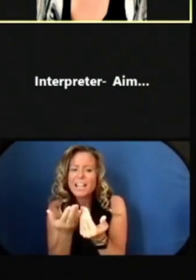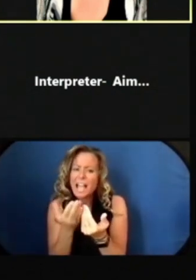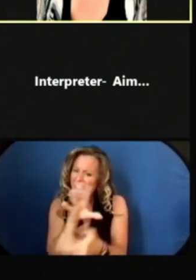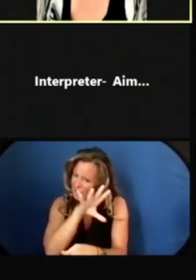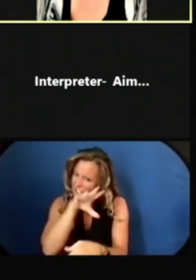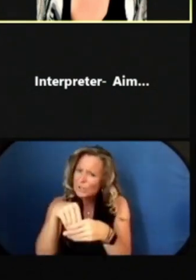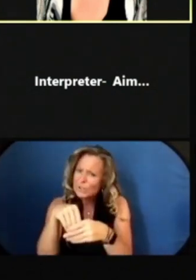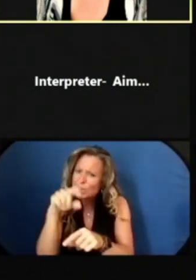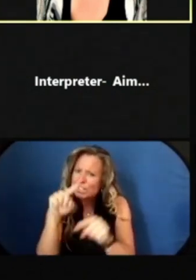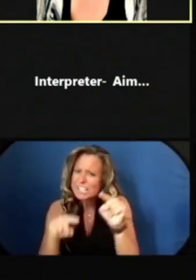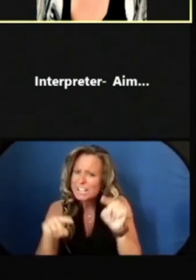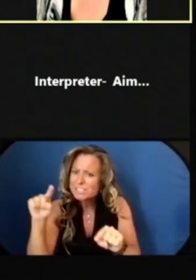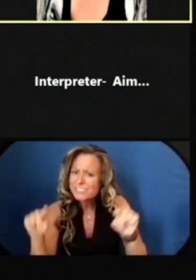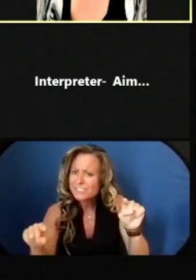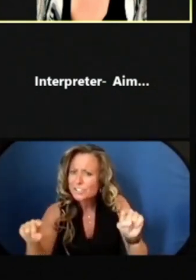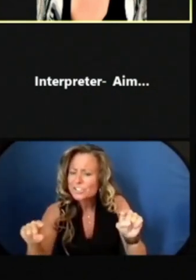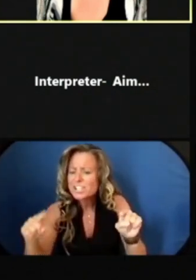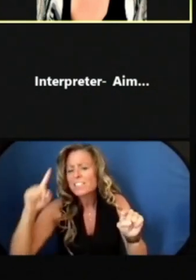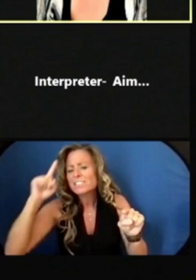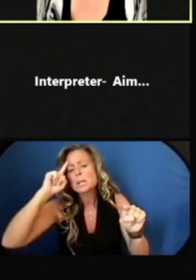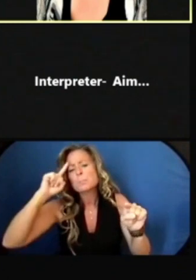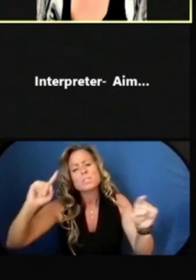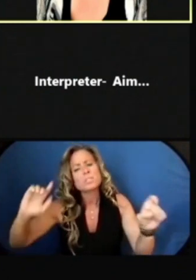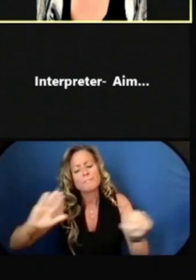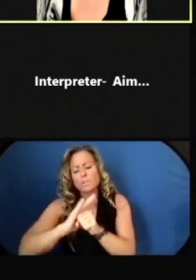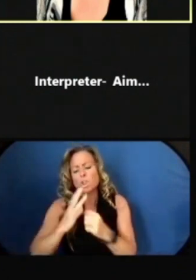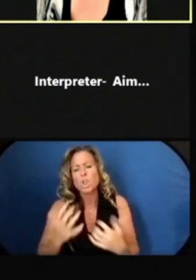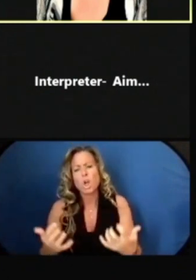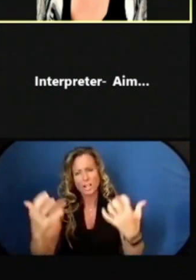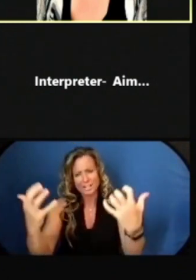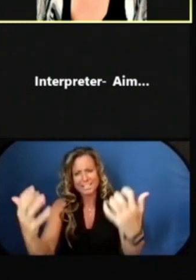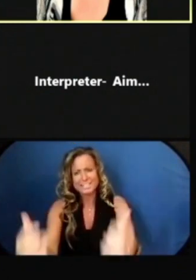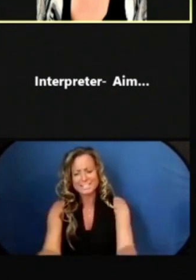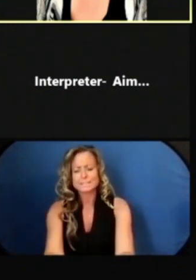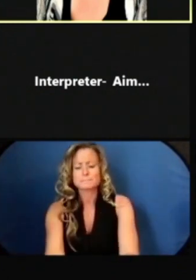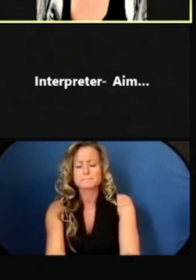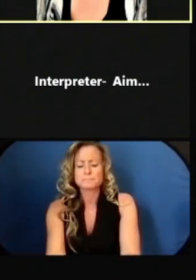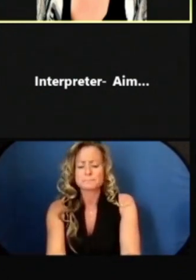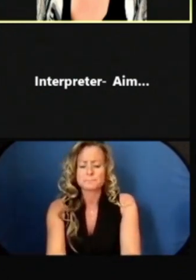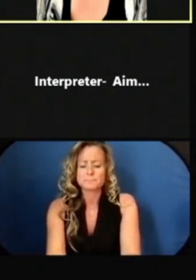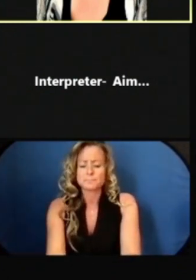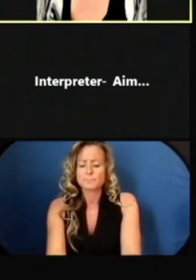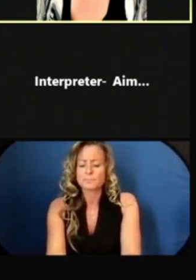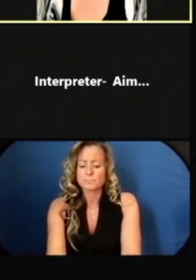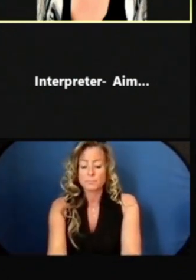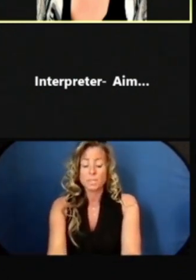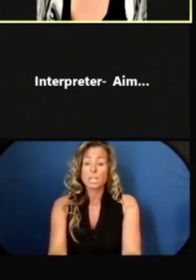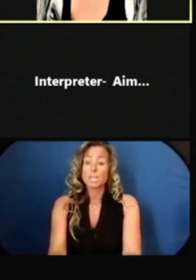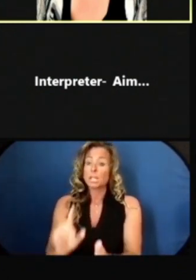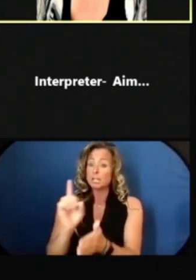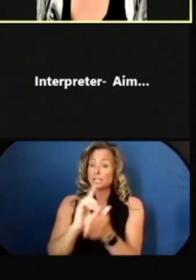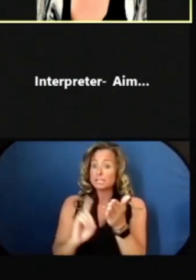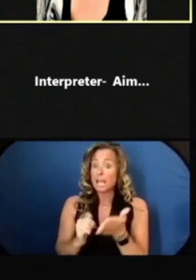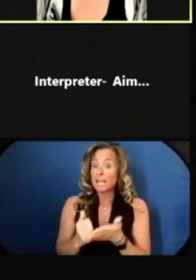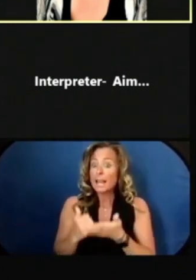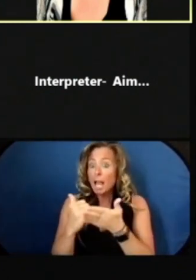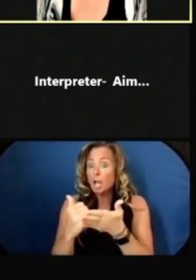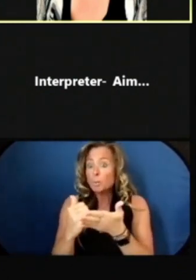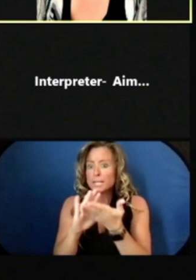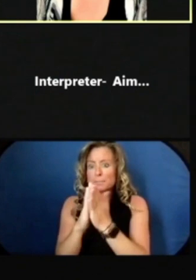and diverse. Think about your entire audience. The design works